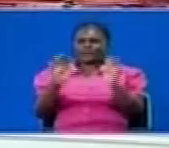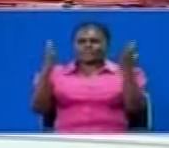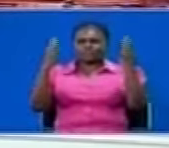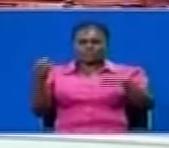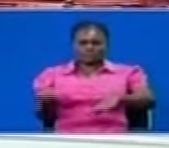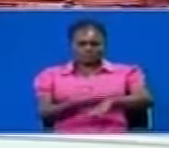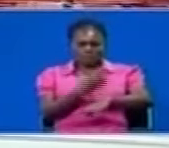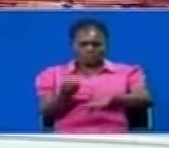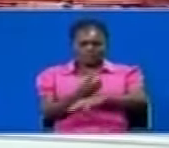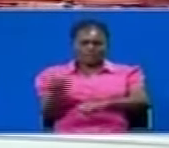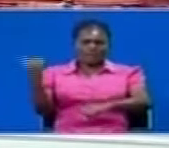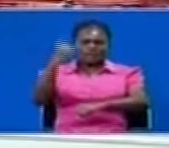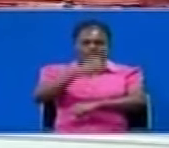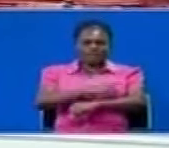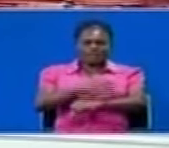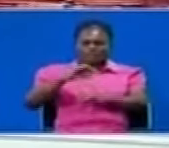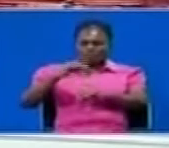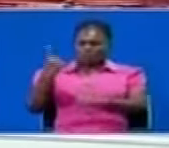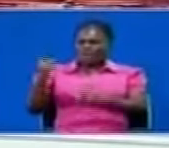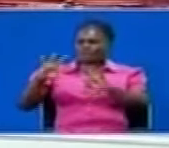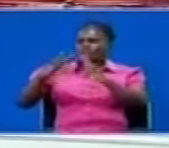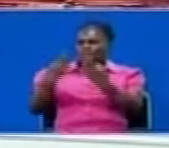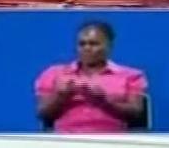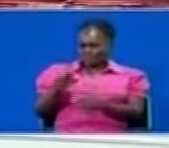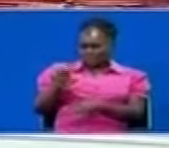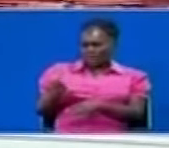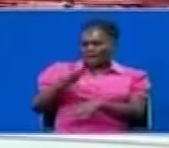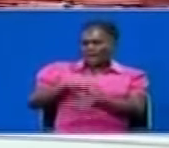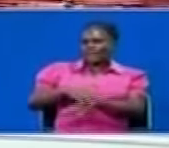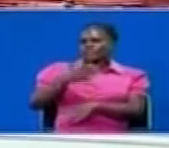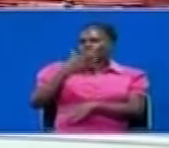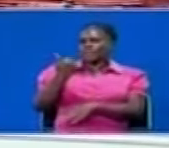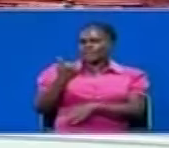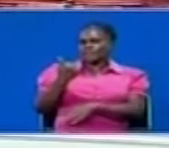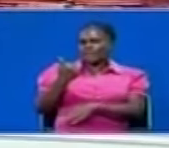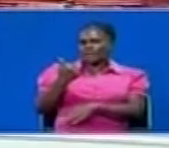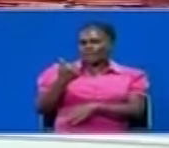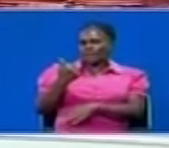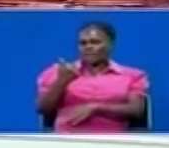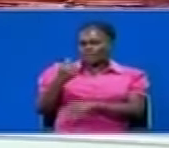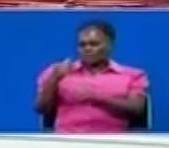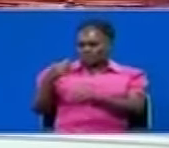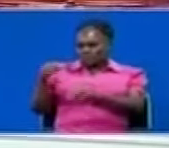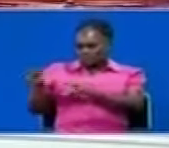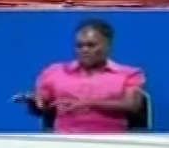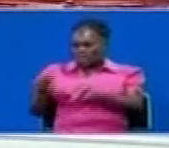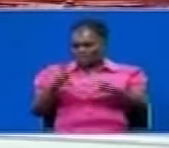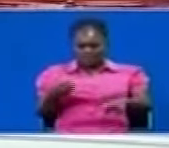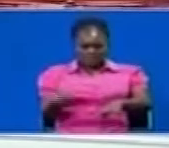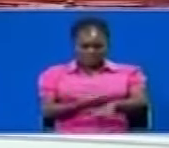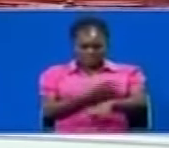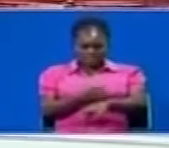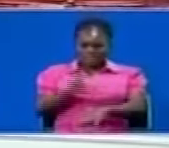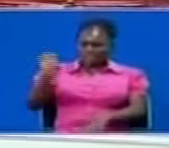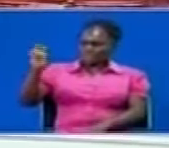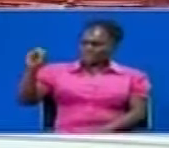Judy Kwamboka and her family are hopeful that she will get better. Judy, who suffers from cancer of the ENT, was